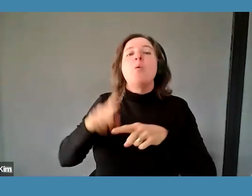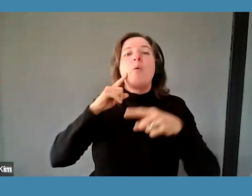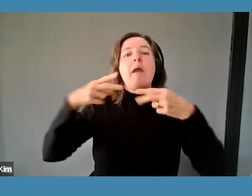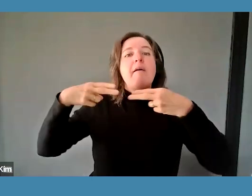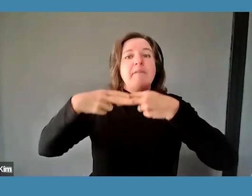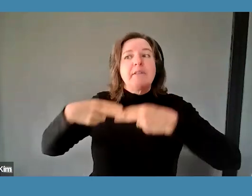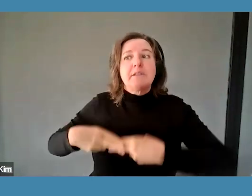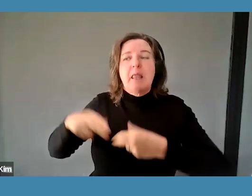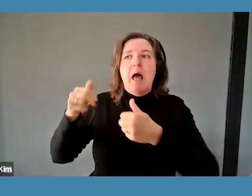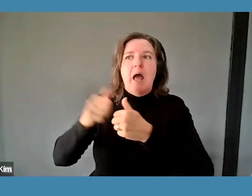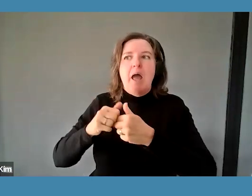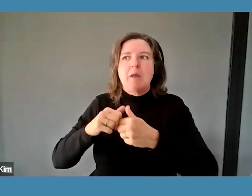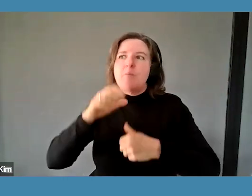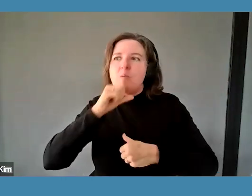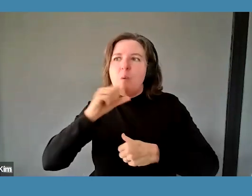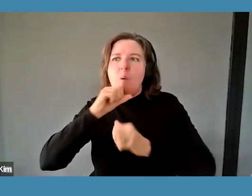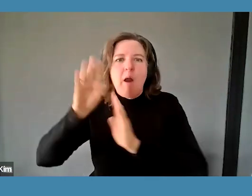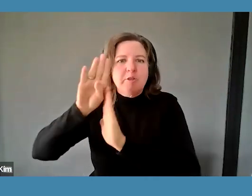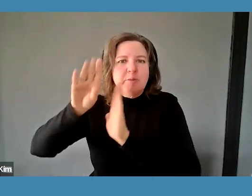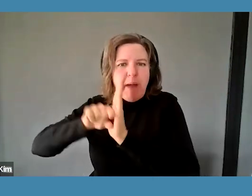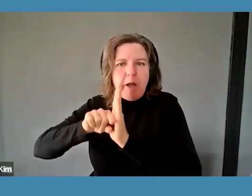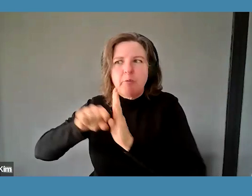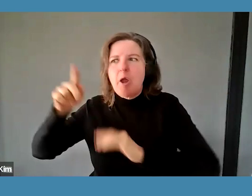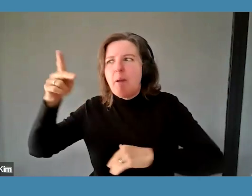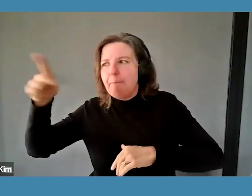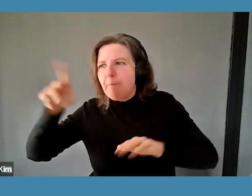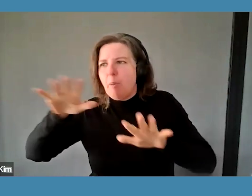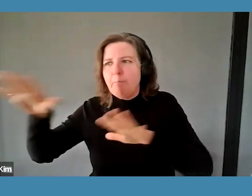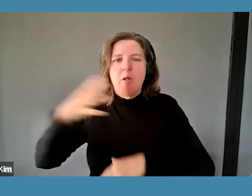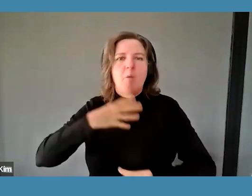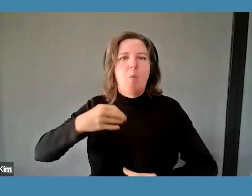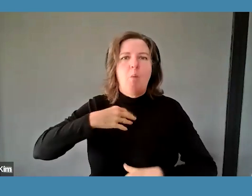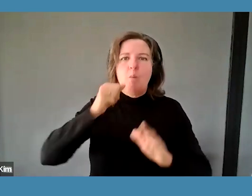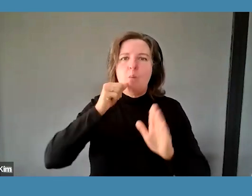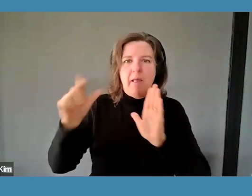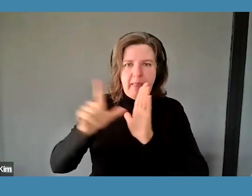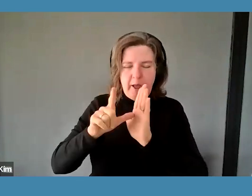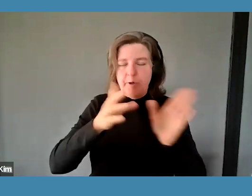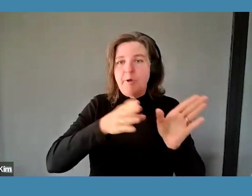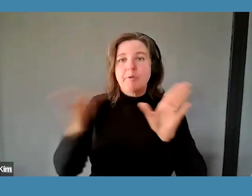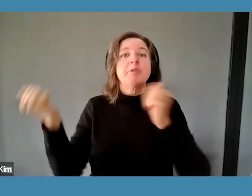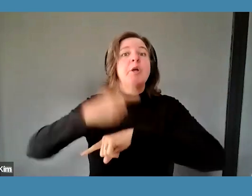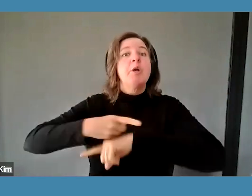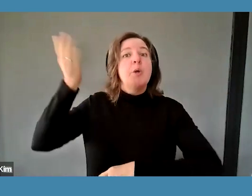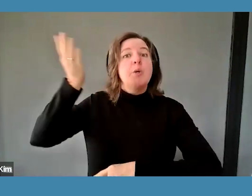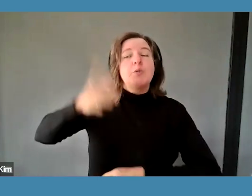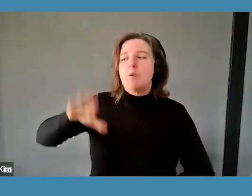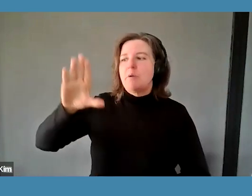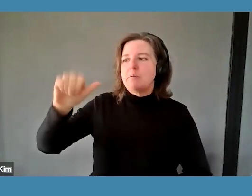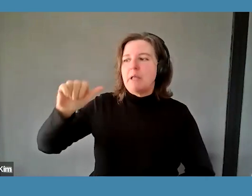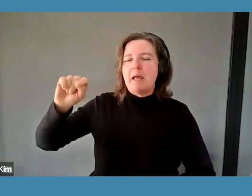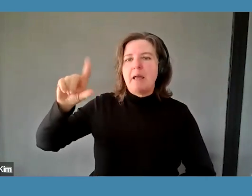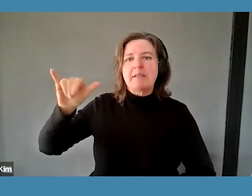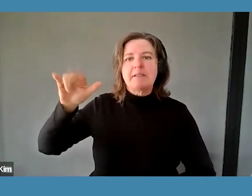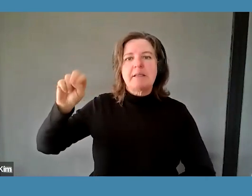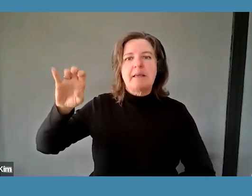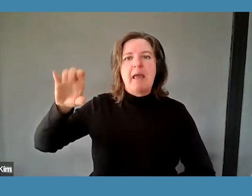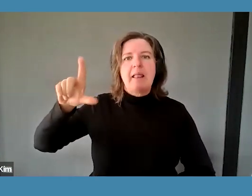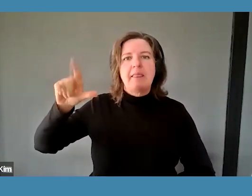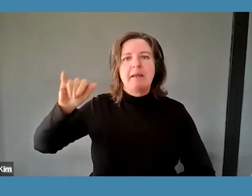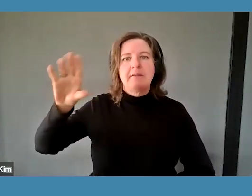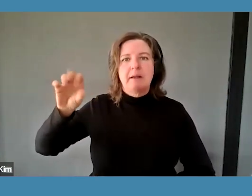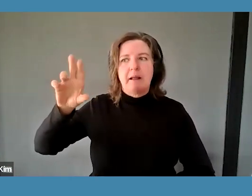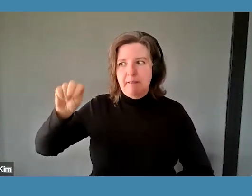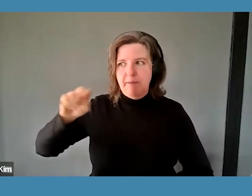lettering. The speaker for today's webinar is Caitlin Klibben, an attorney and Disability Rights Florida's Director of Community and